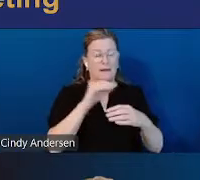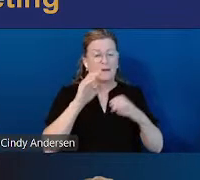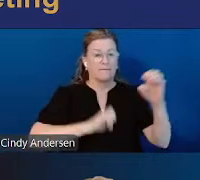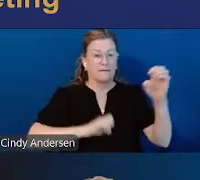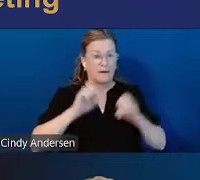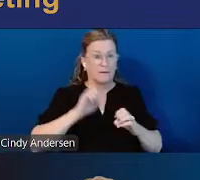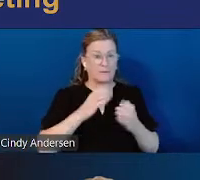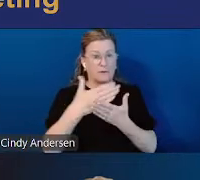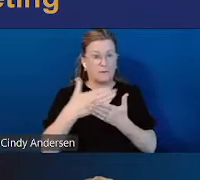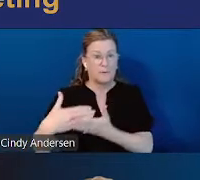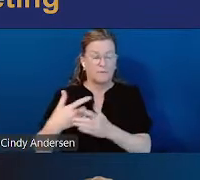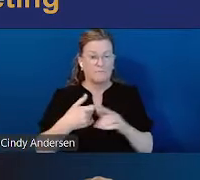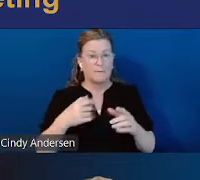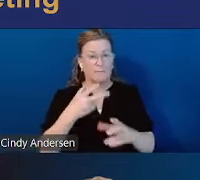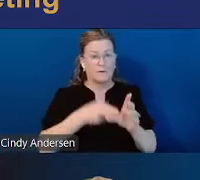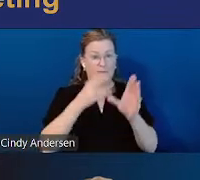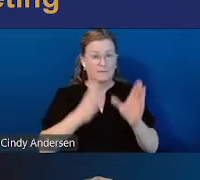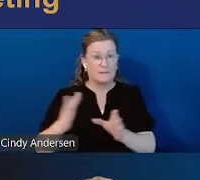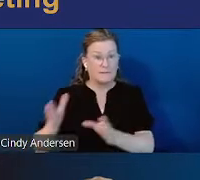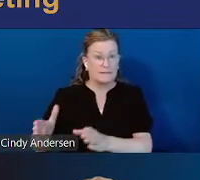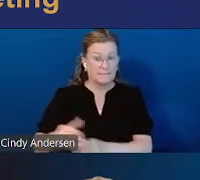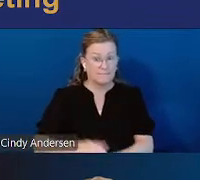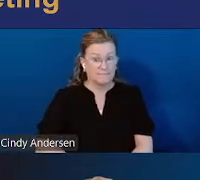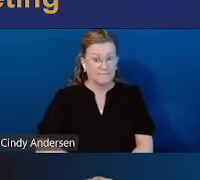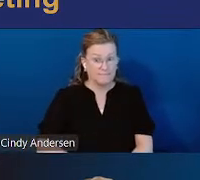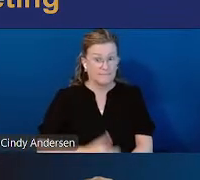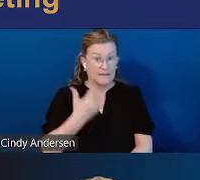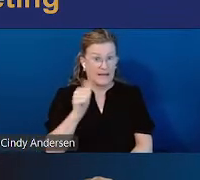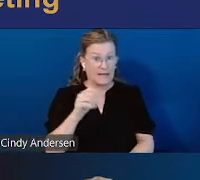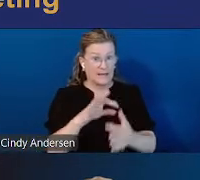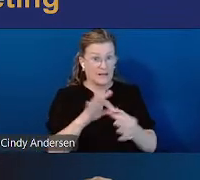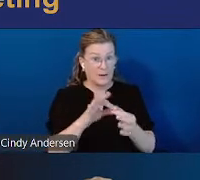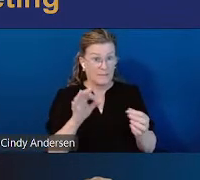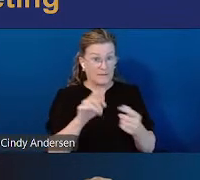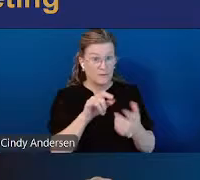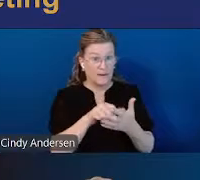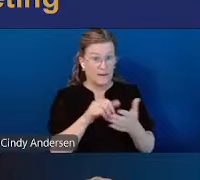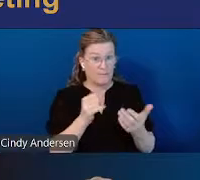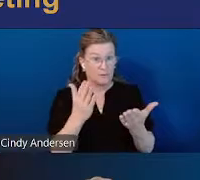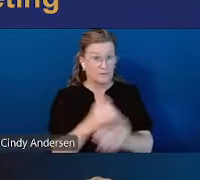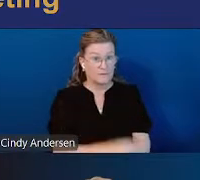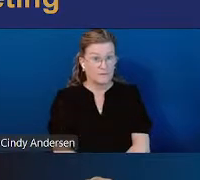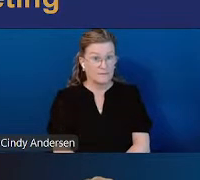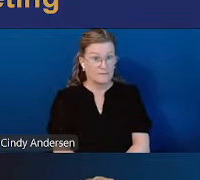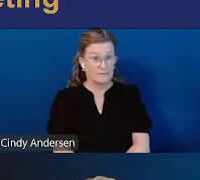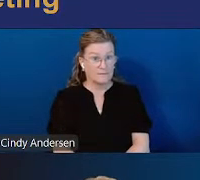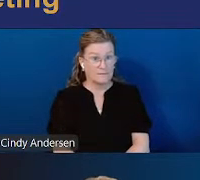evaluation component from participants. Are there any comments to this?